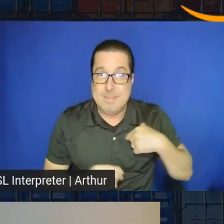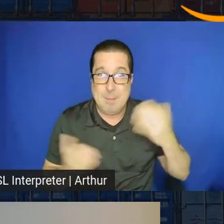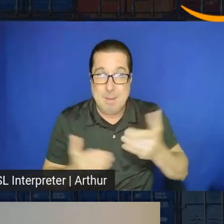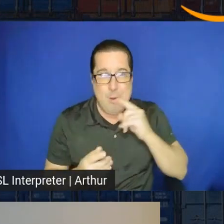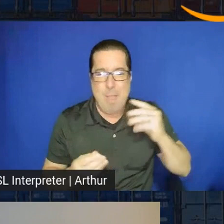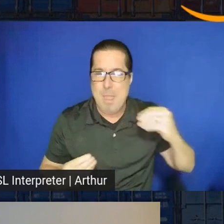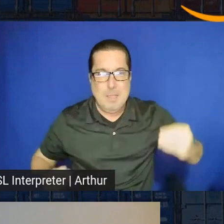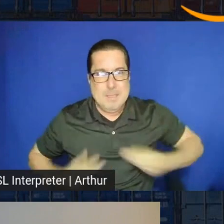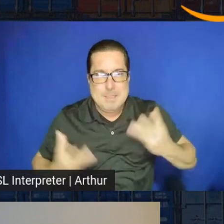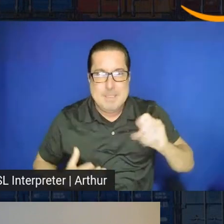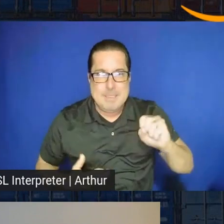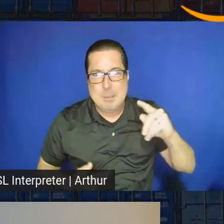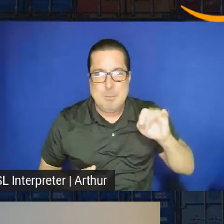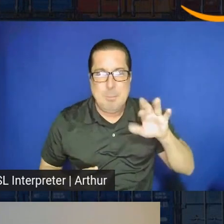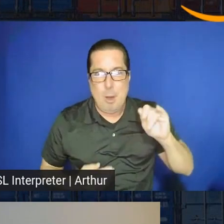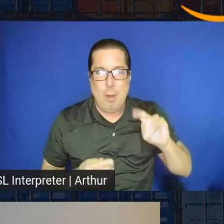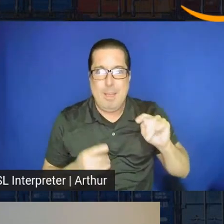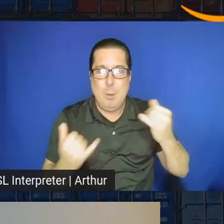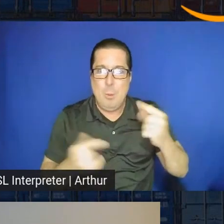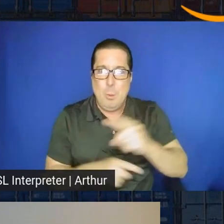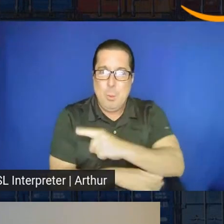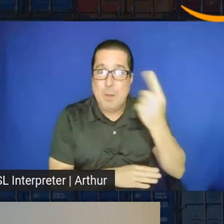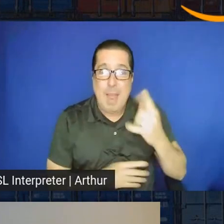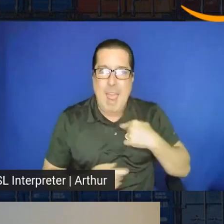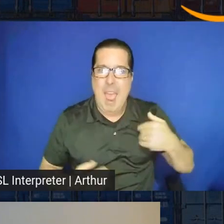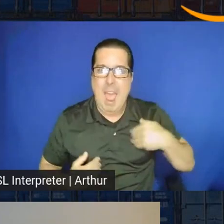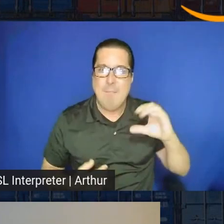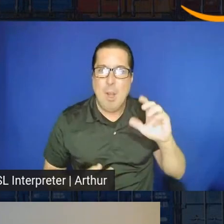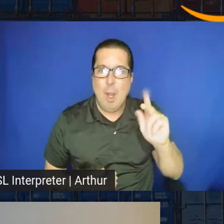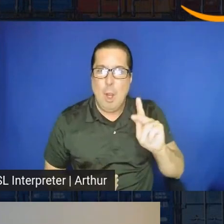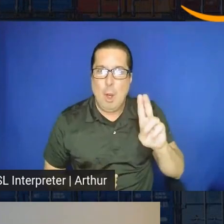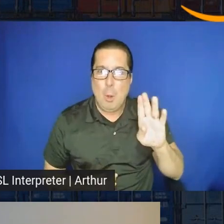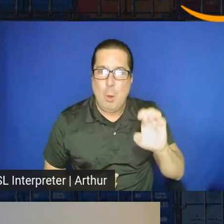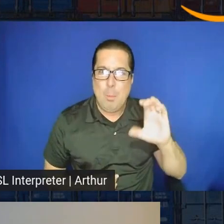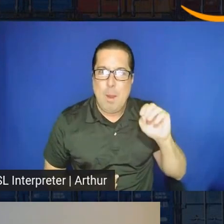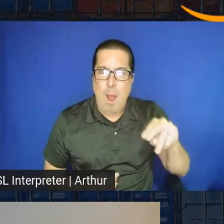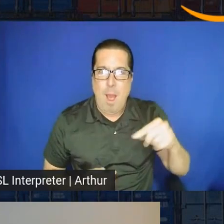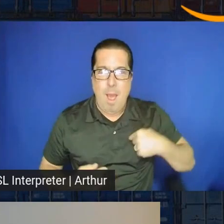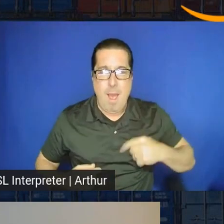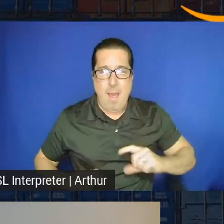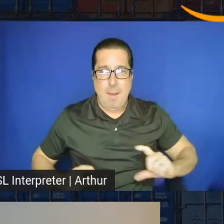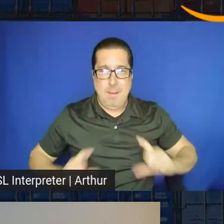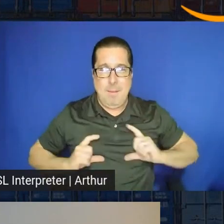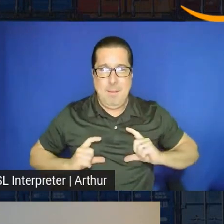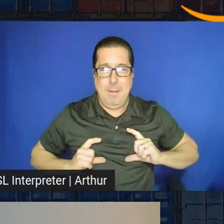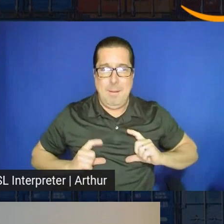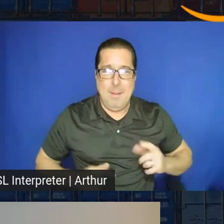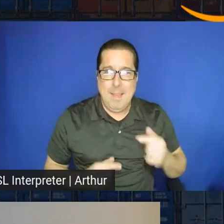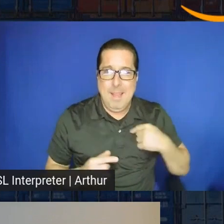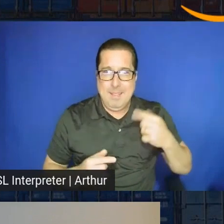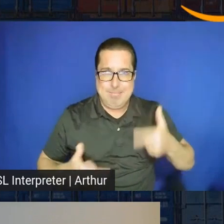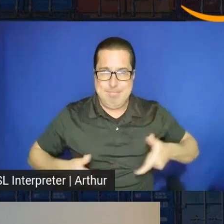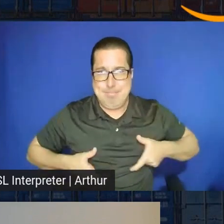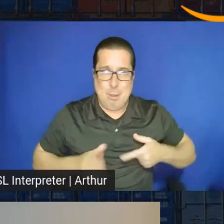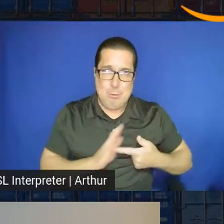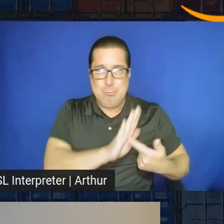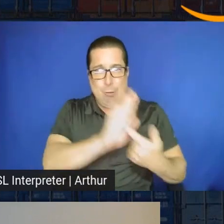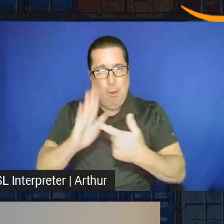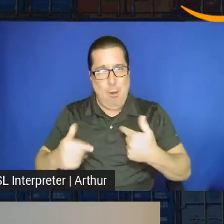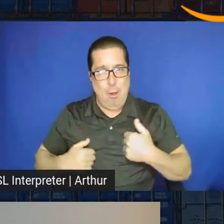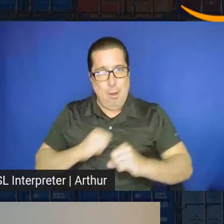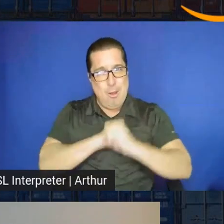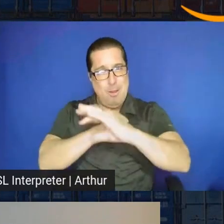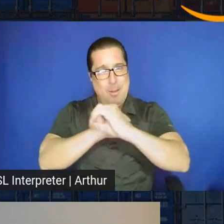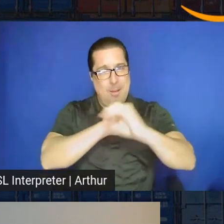my KubeCon NA t-shirt from, I think, 2 or 3 years back on right here. I'm excited to get today